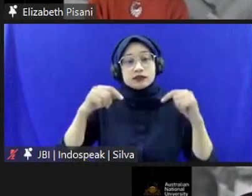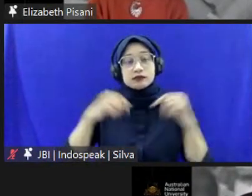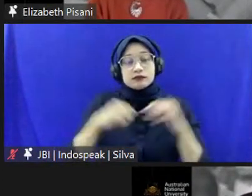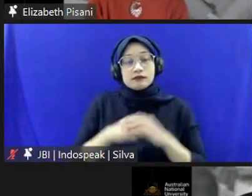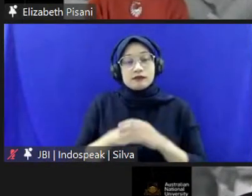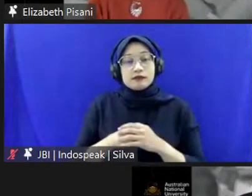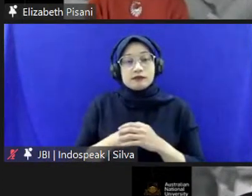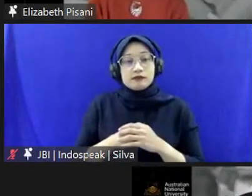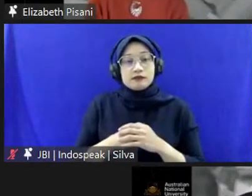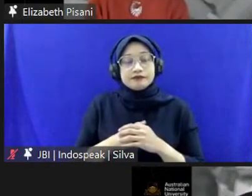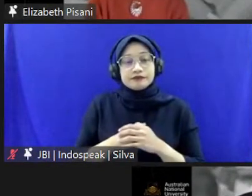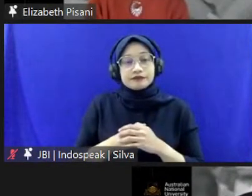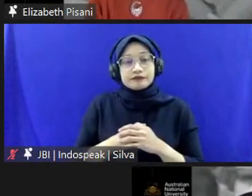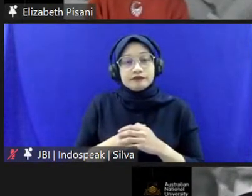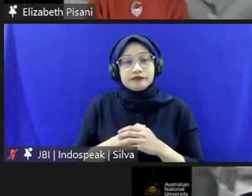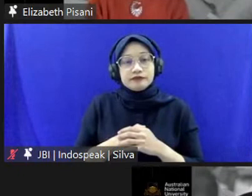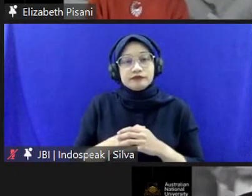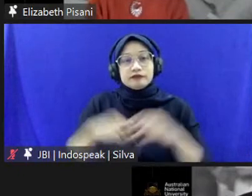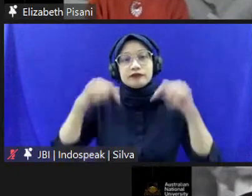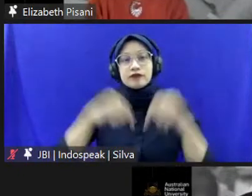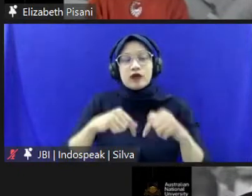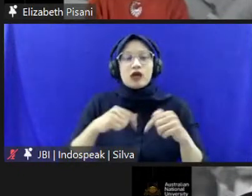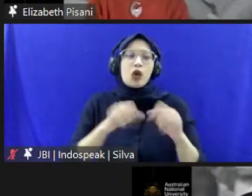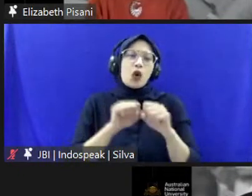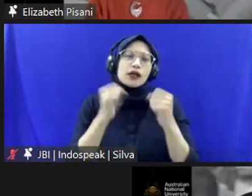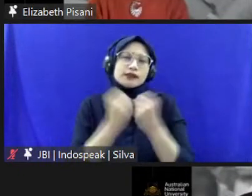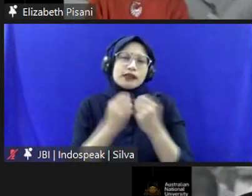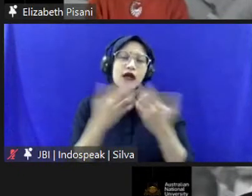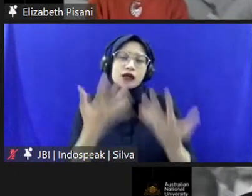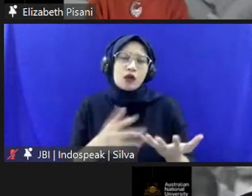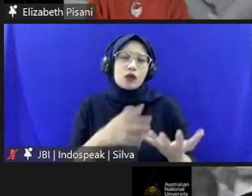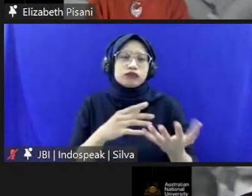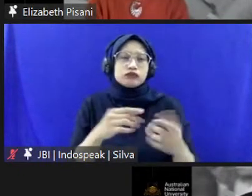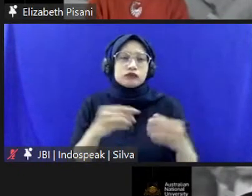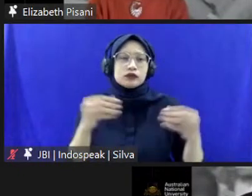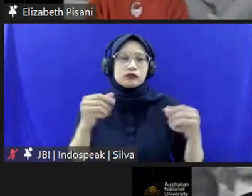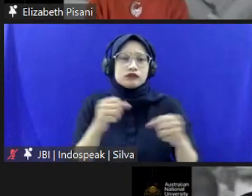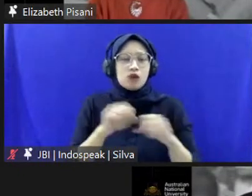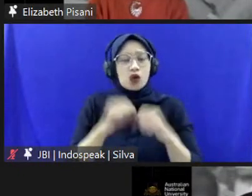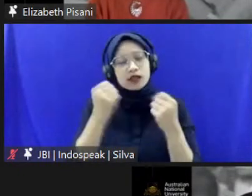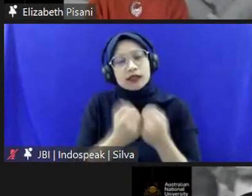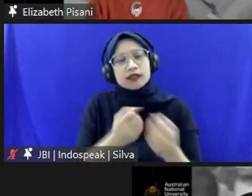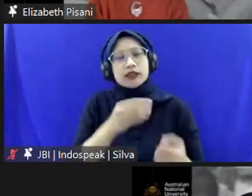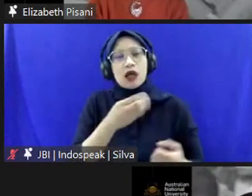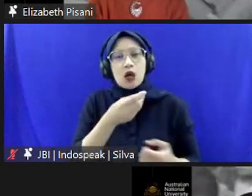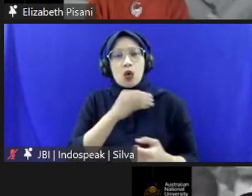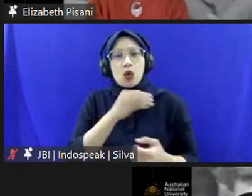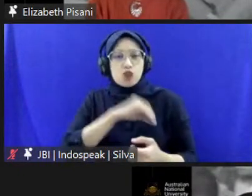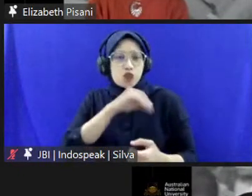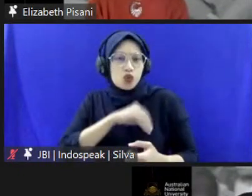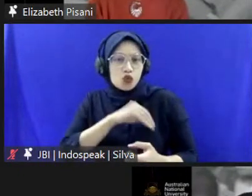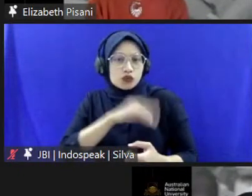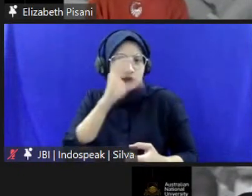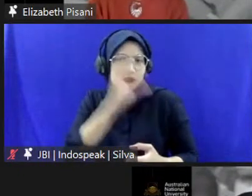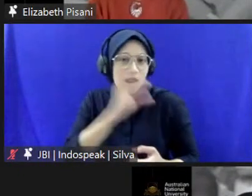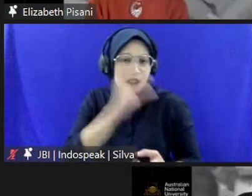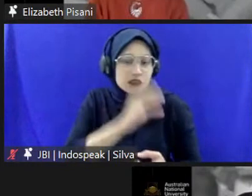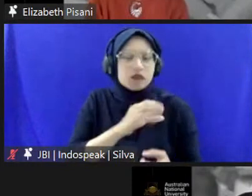But for-profit organization will not be in the rural area. And also